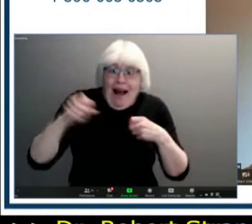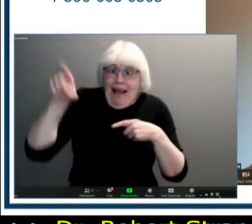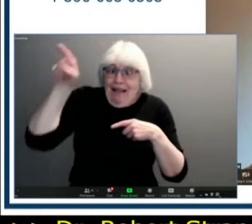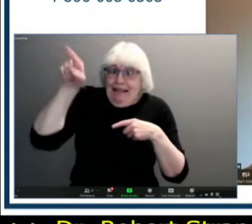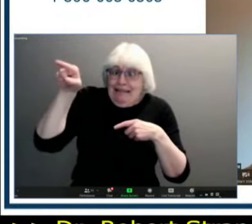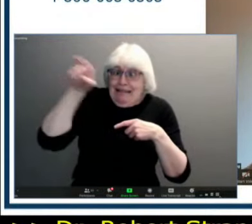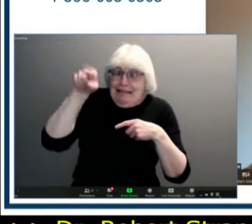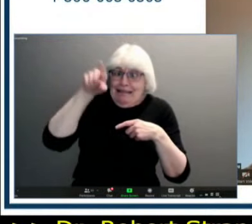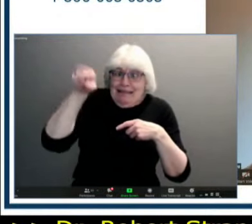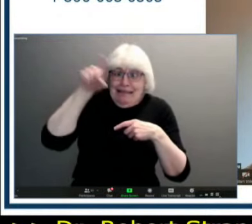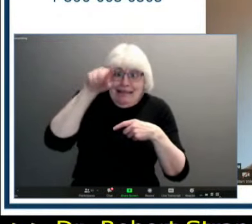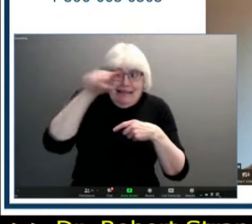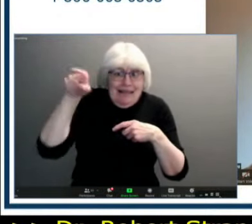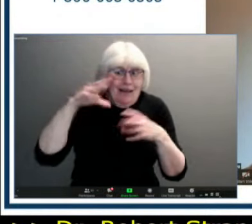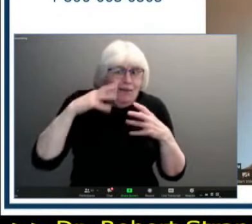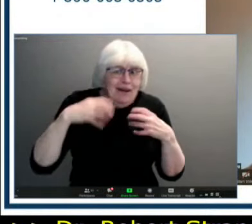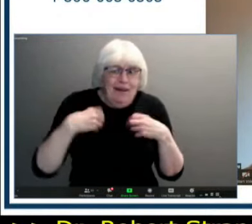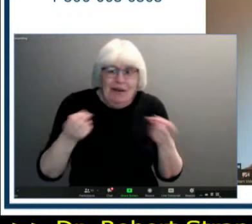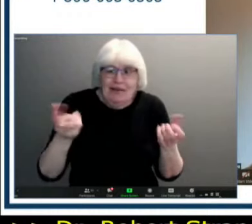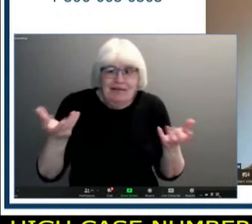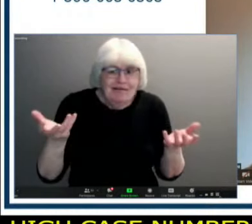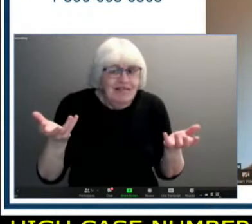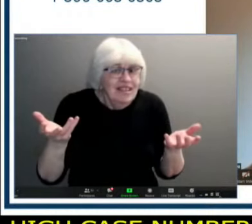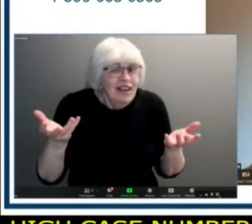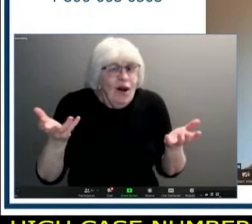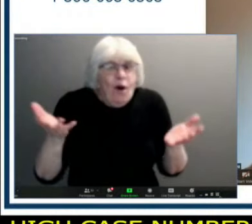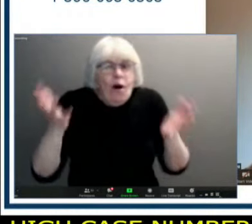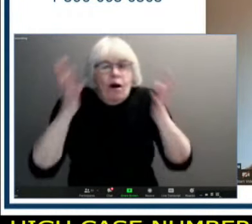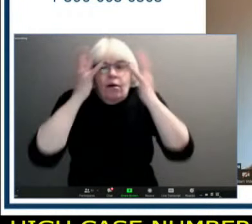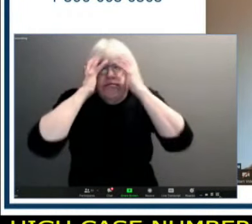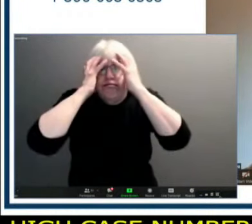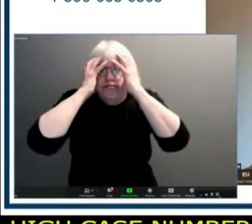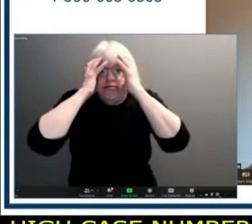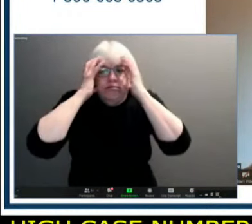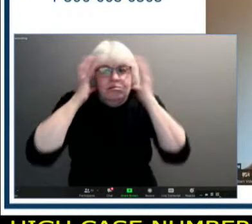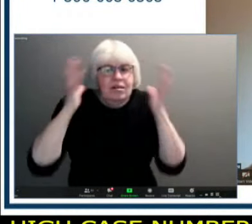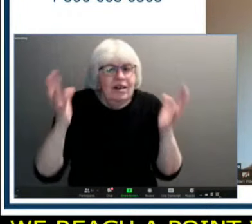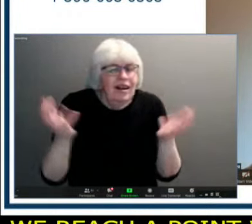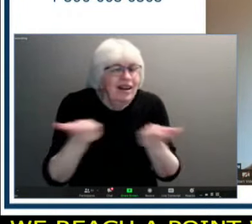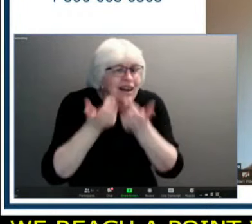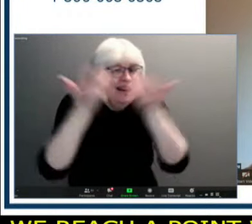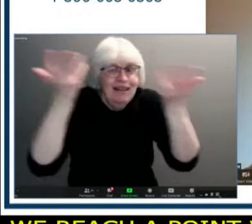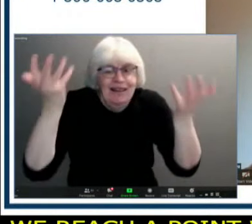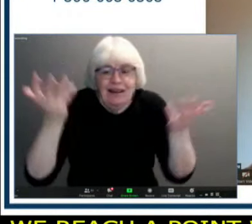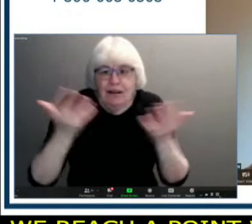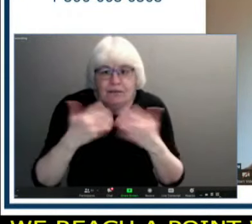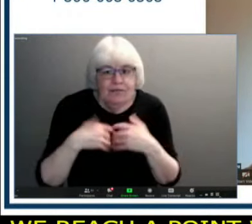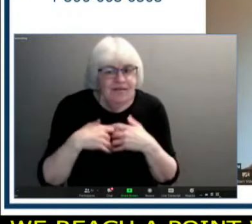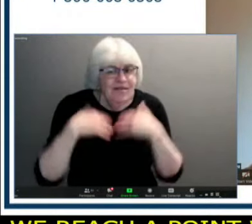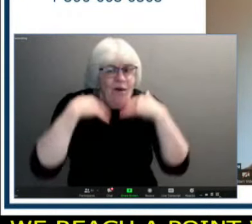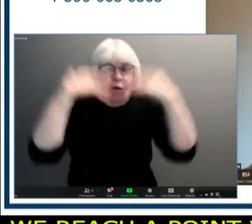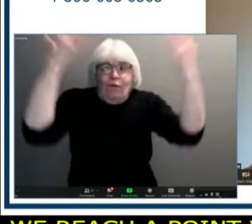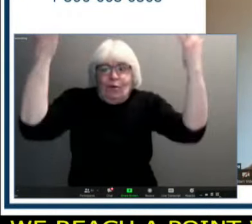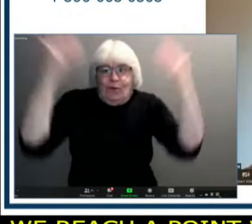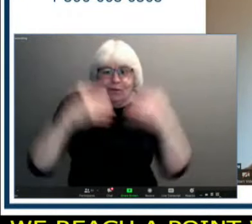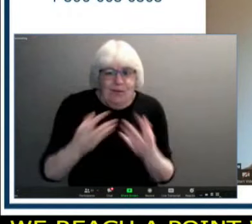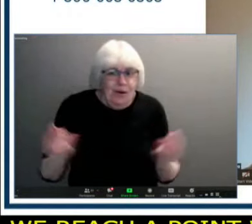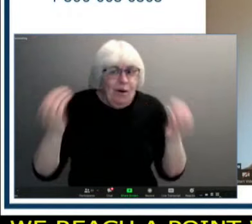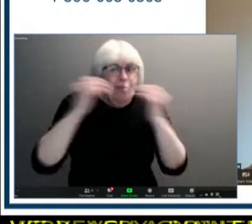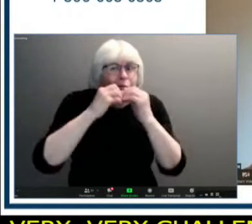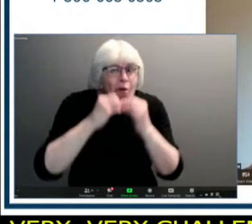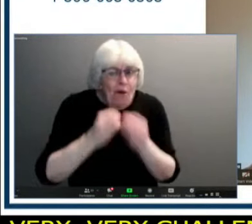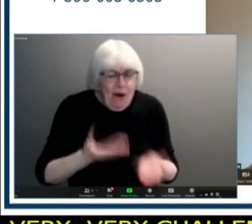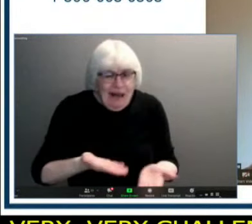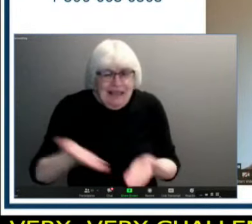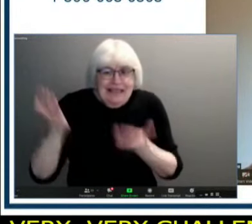becomes very, very challenged. From two perspectives: higher numbers of people requiring medical care in